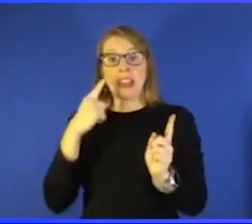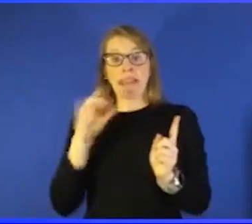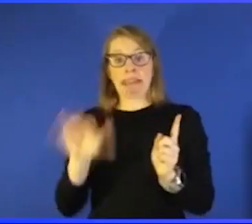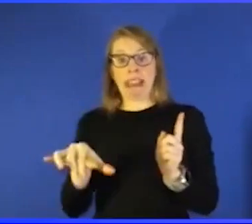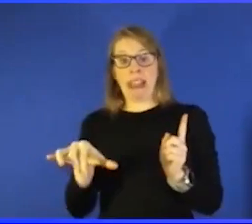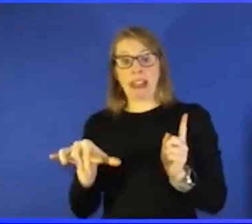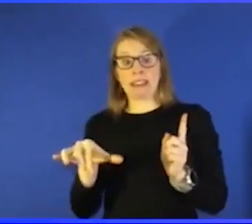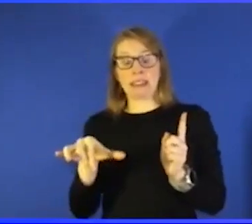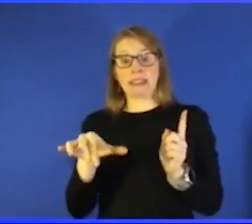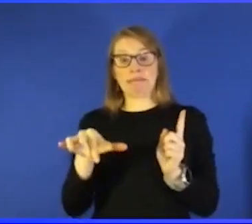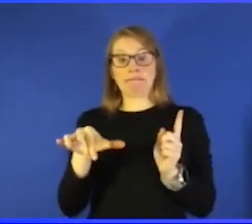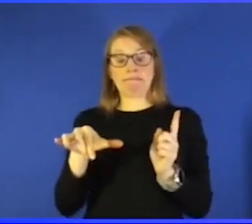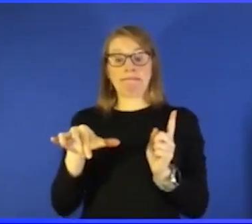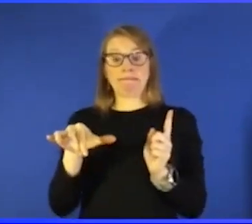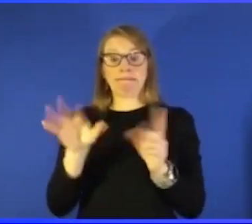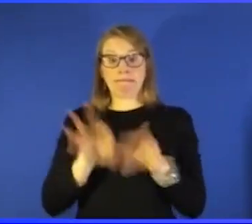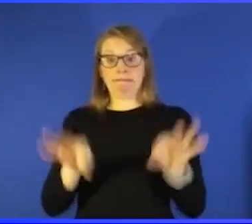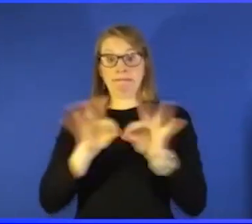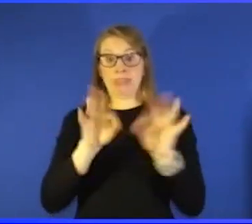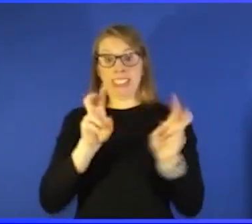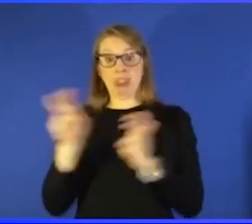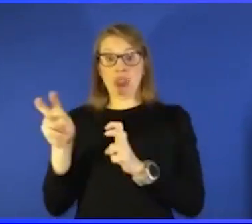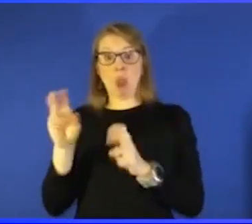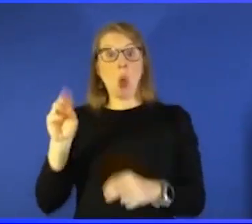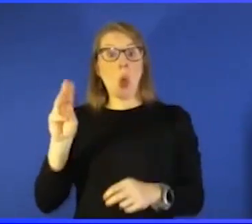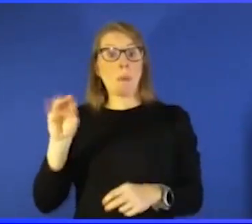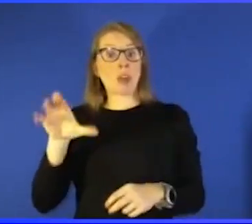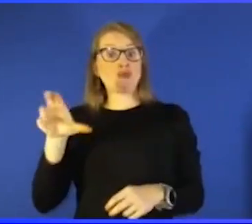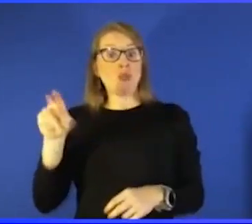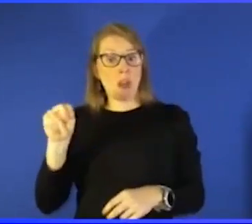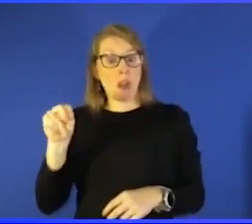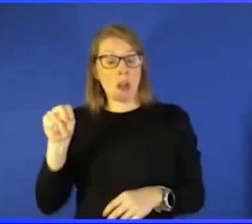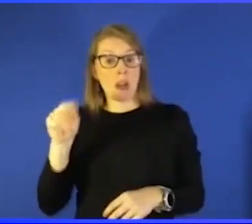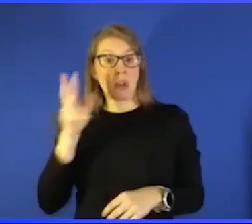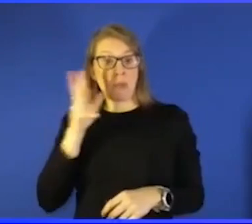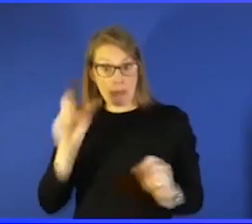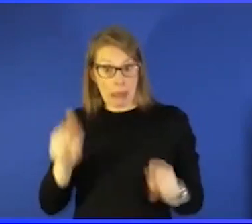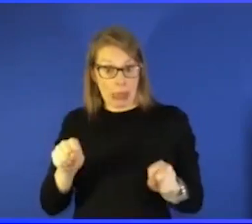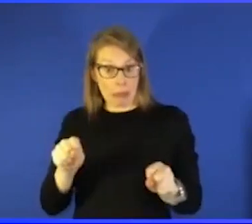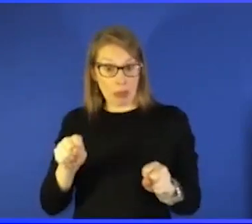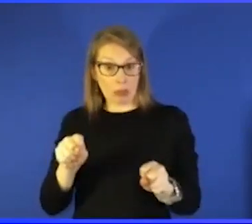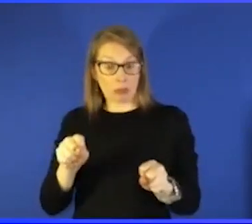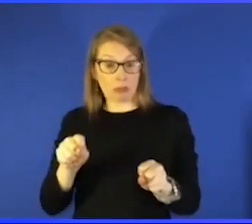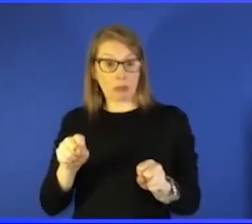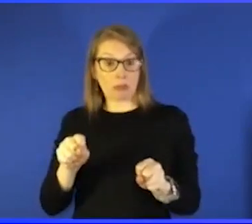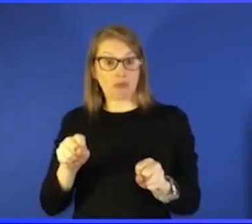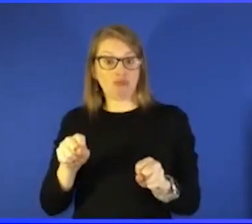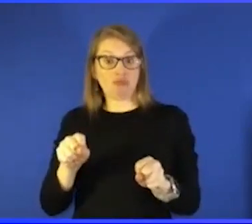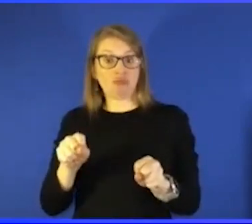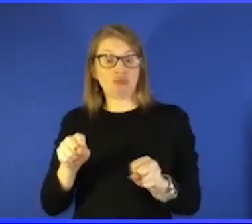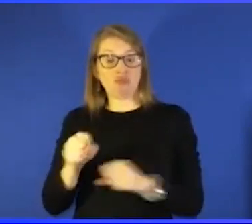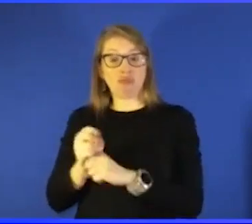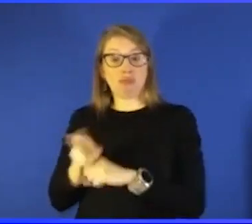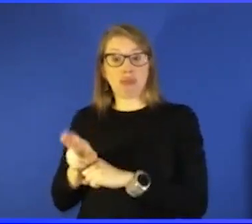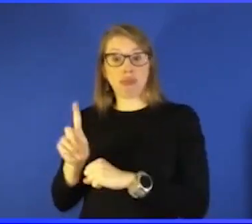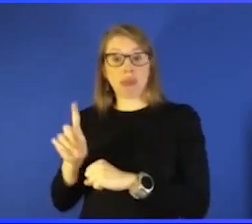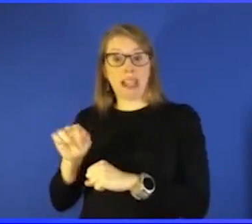issue is Omicron going to be able to outcompete Delta for predominance in any